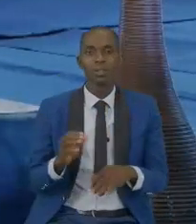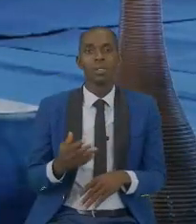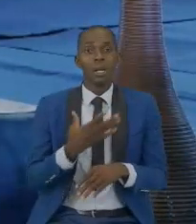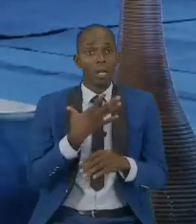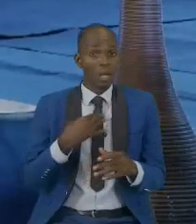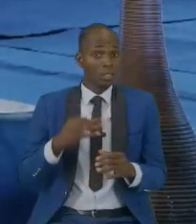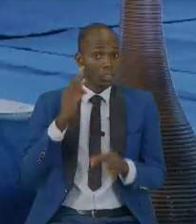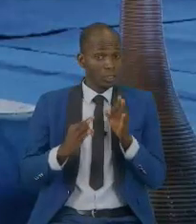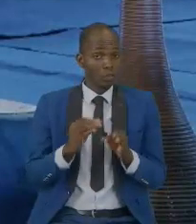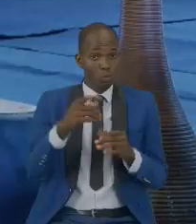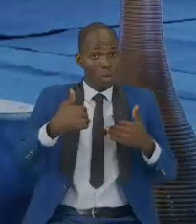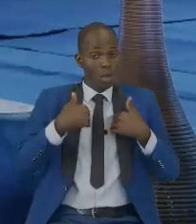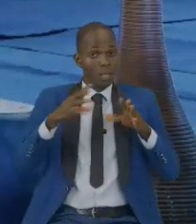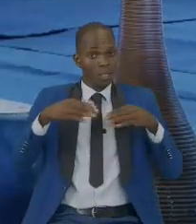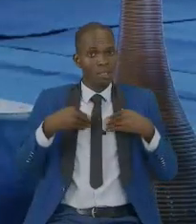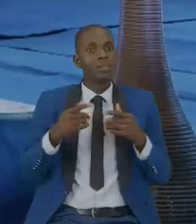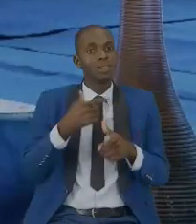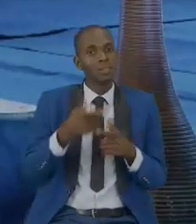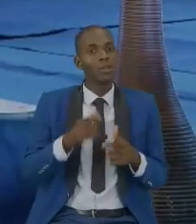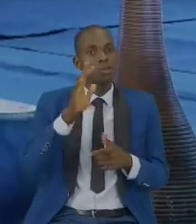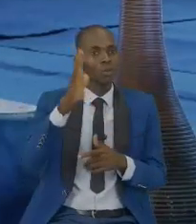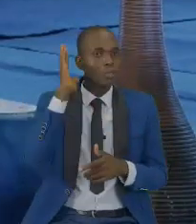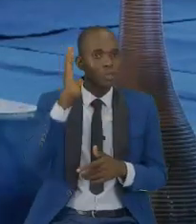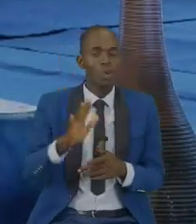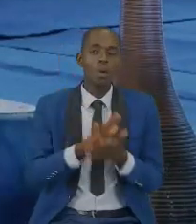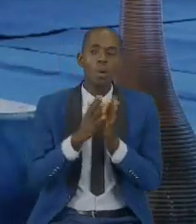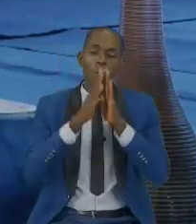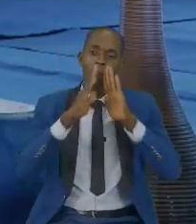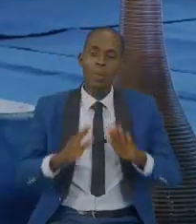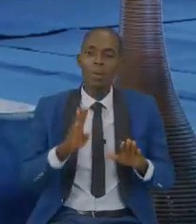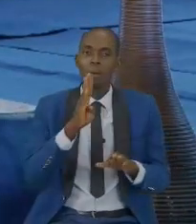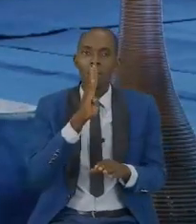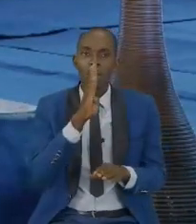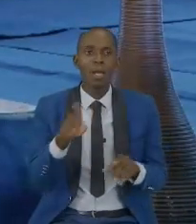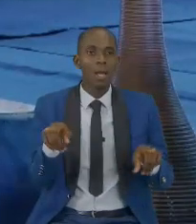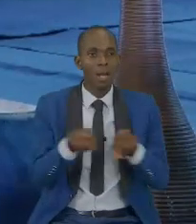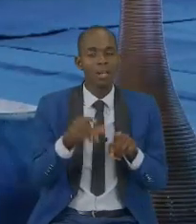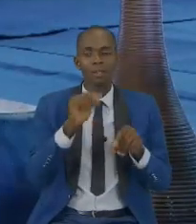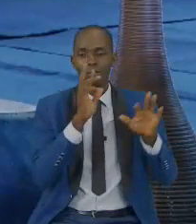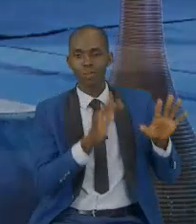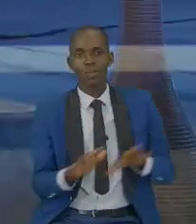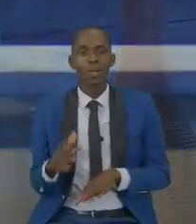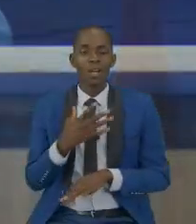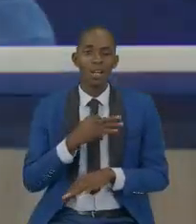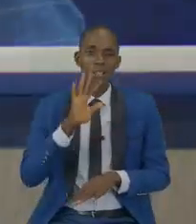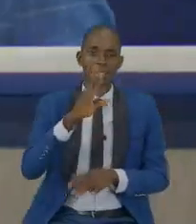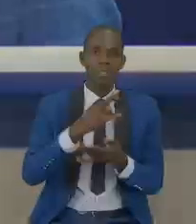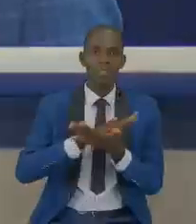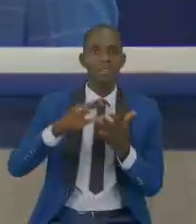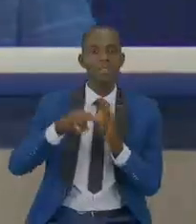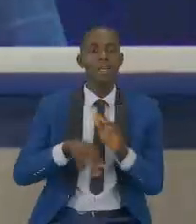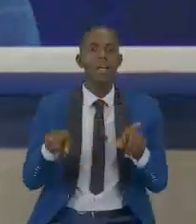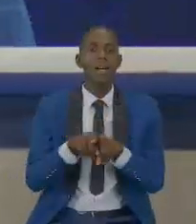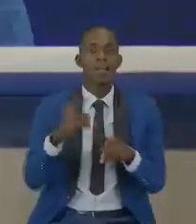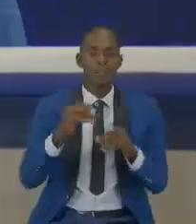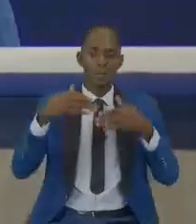peace been as a river, and thy righteousness are the waves of the sea, and